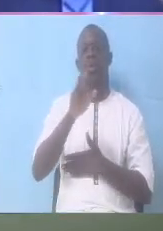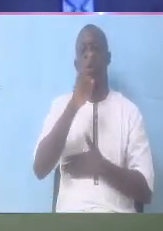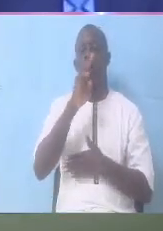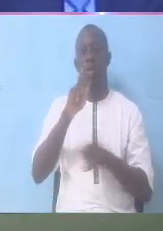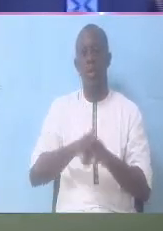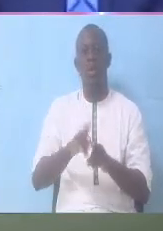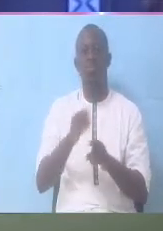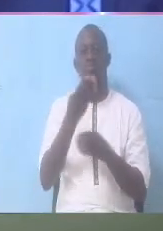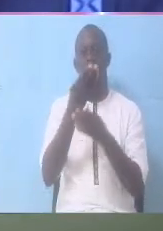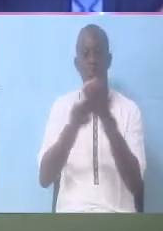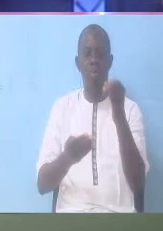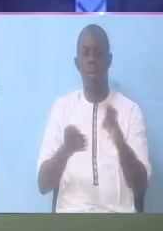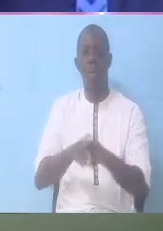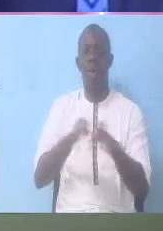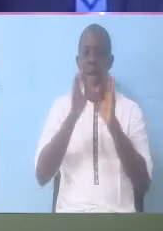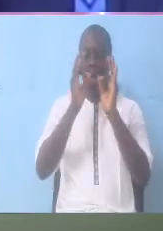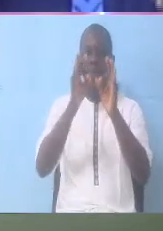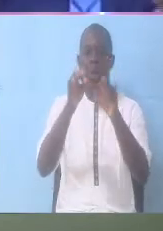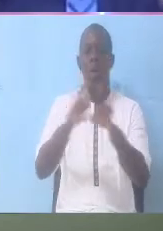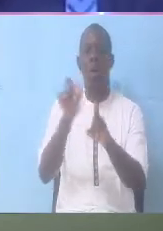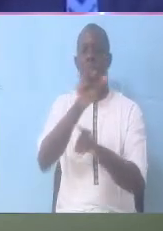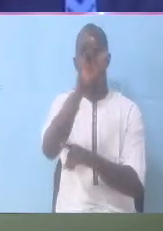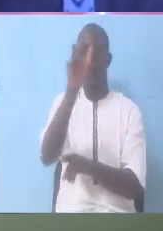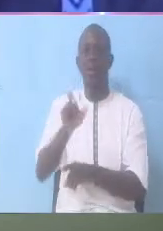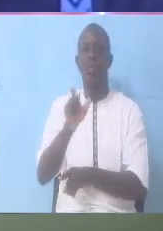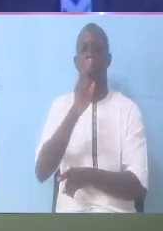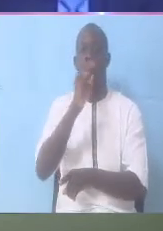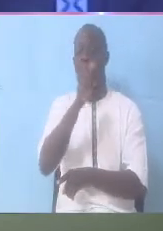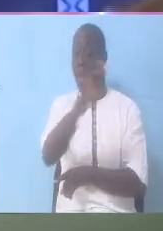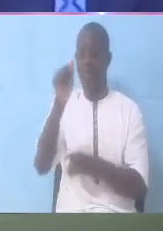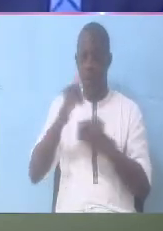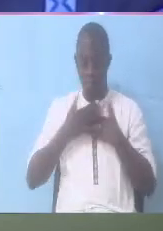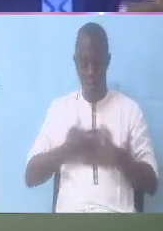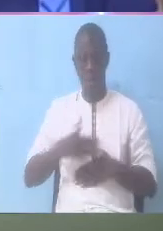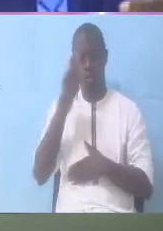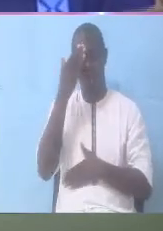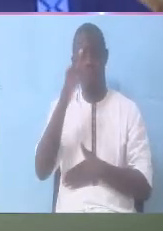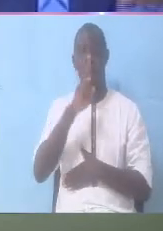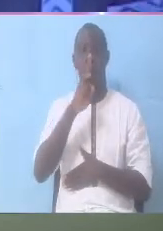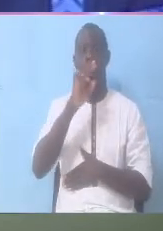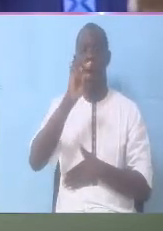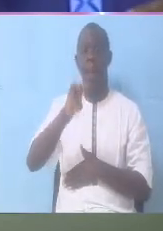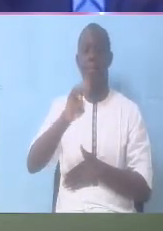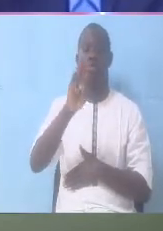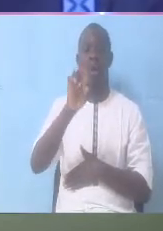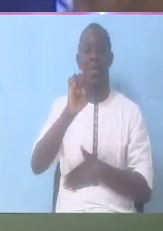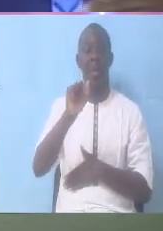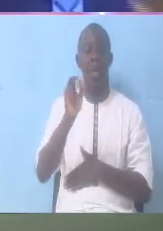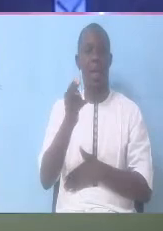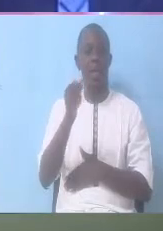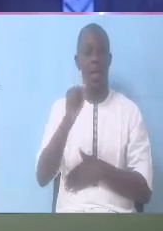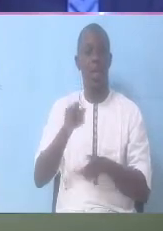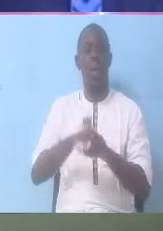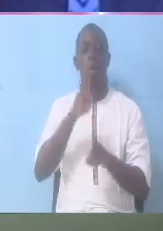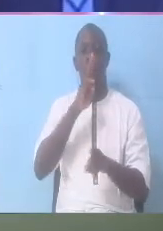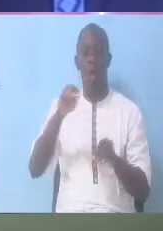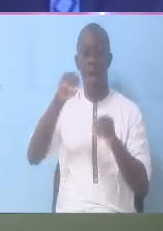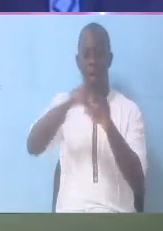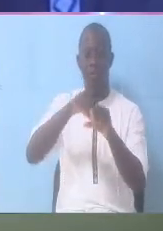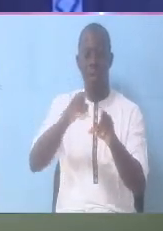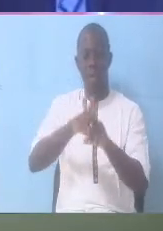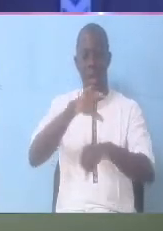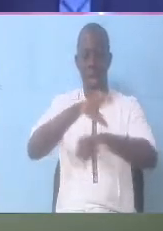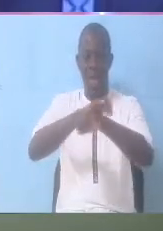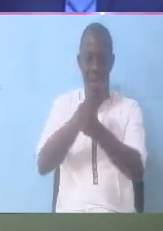described somebody who everybody knew was bombarded as being involved in the arrest and execution of these